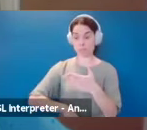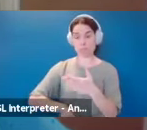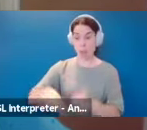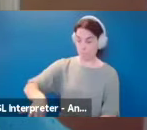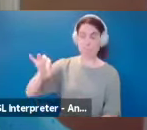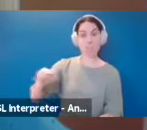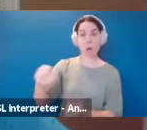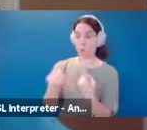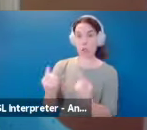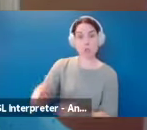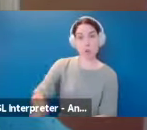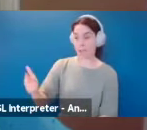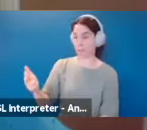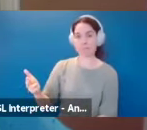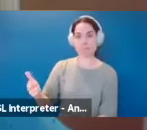him dead.